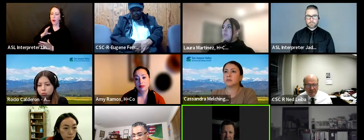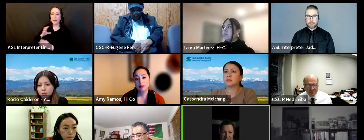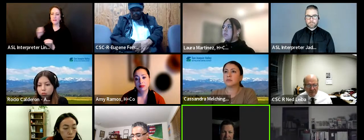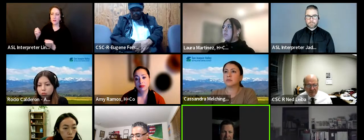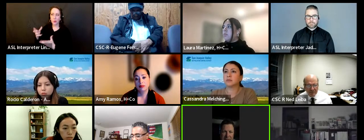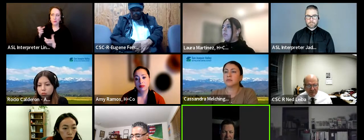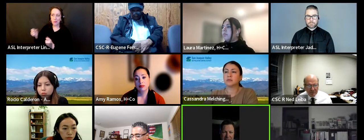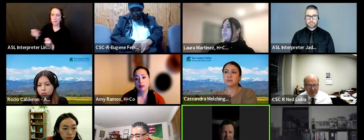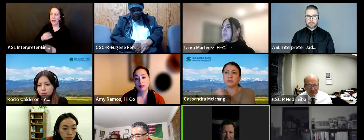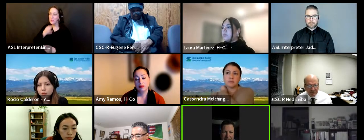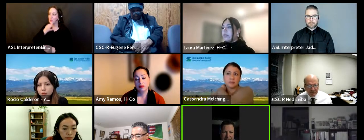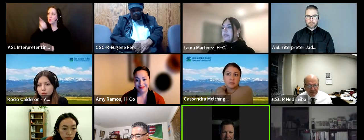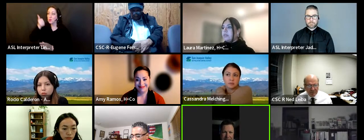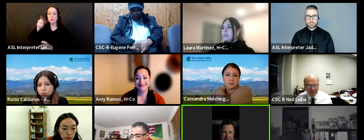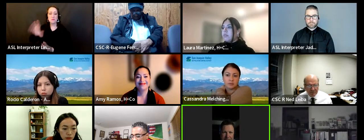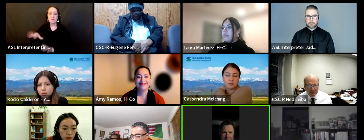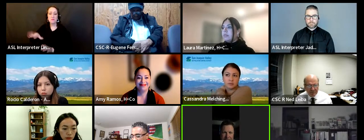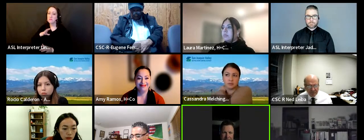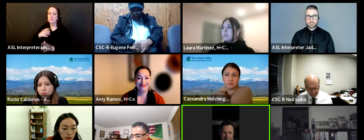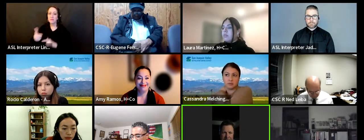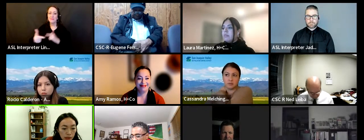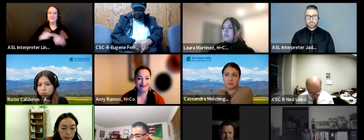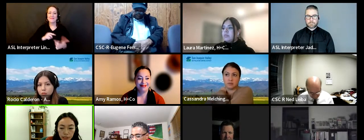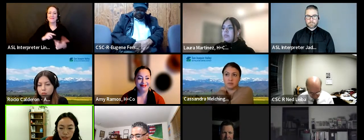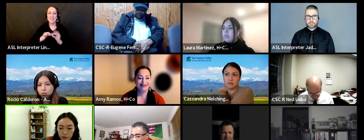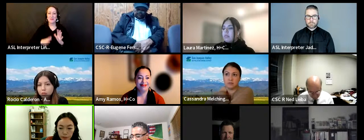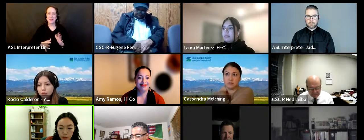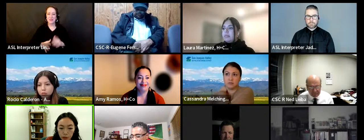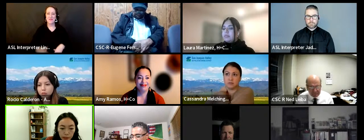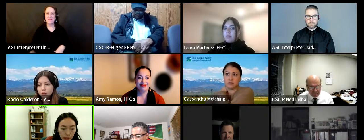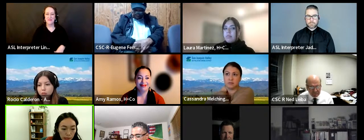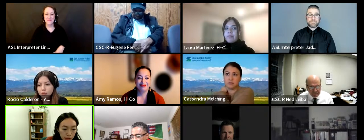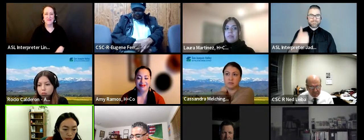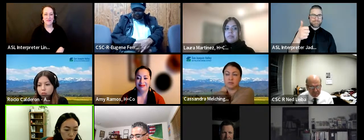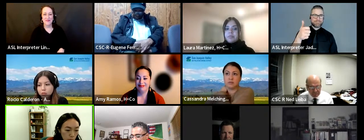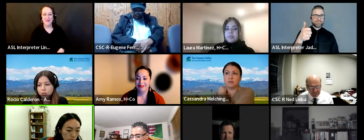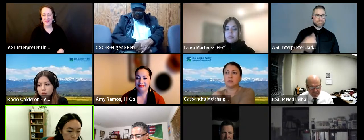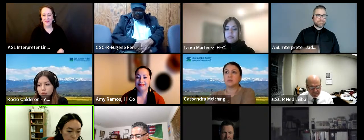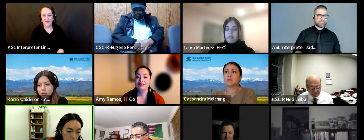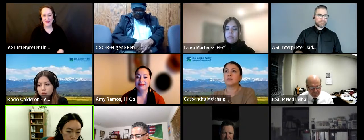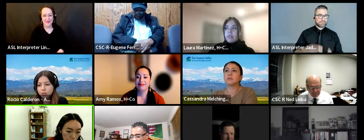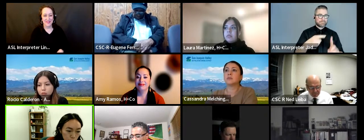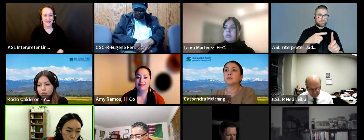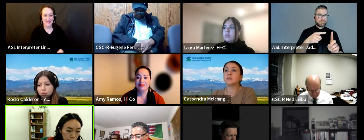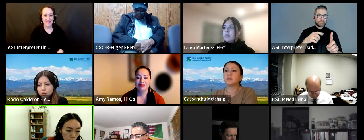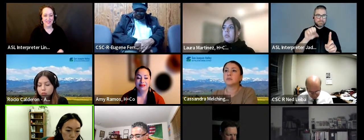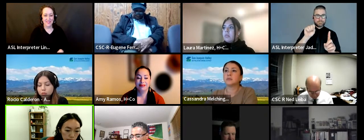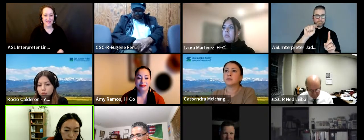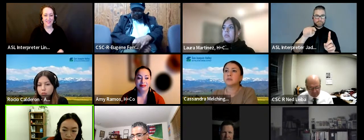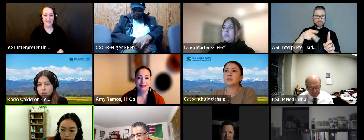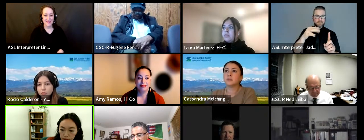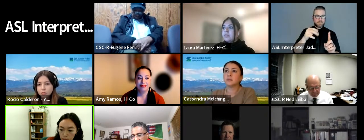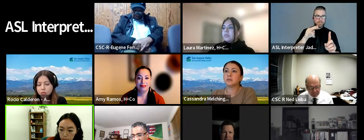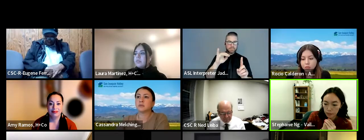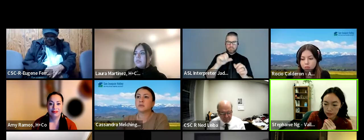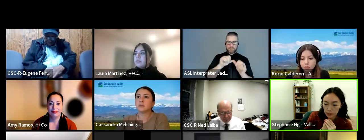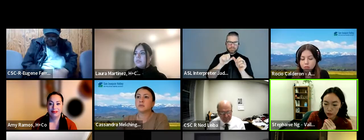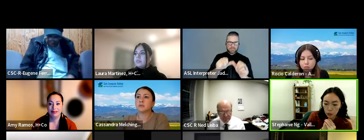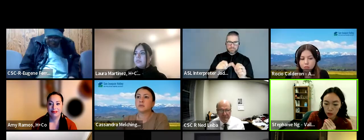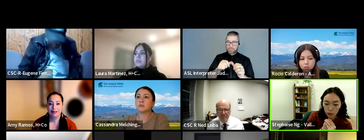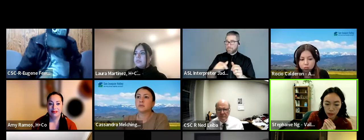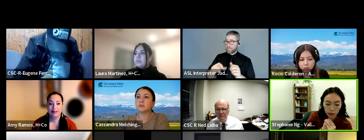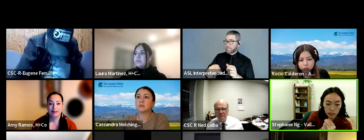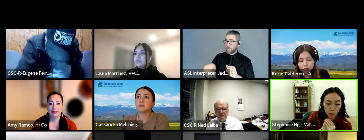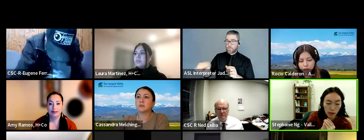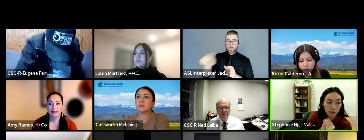bring us back sooner. Absolutely. Yeah, happy to hear from the group, but I also, I'm sure that you all in the couple of months